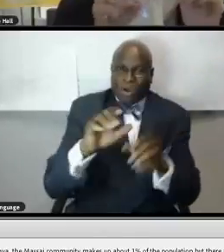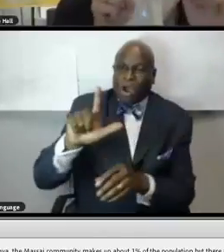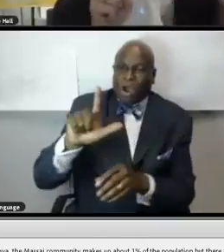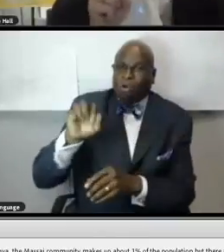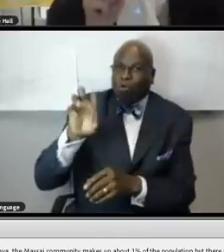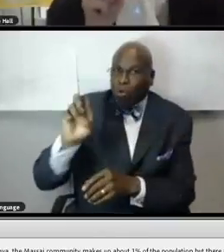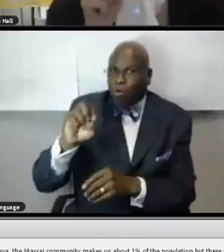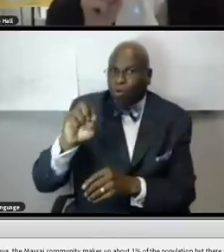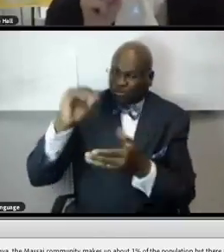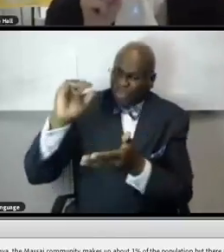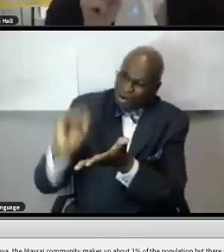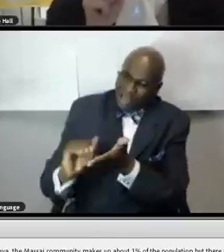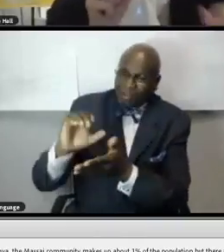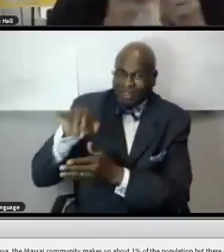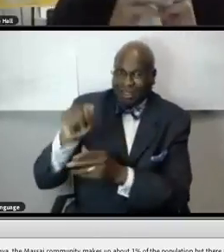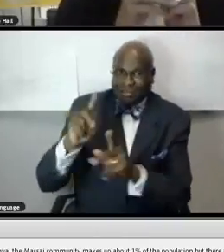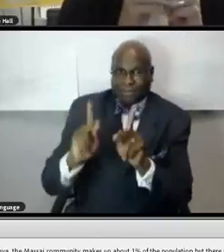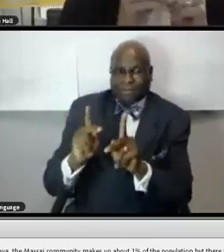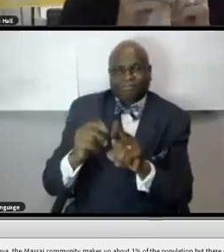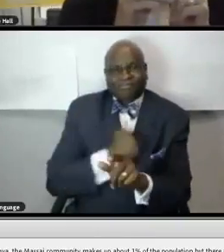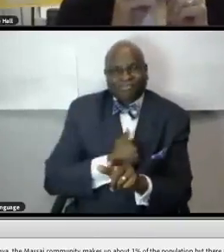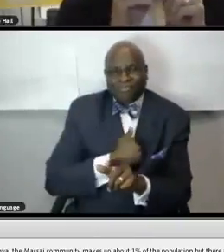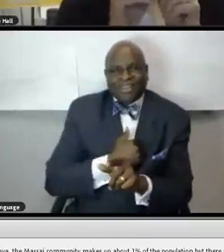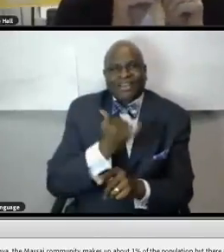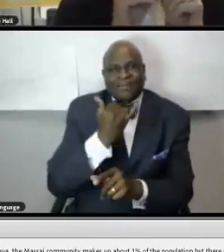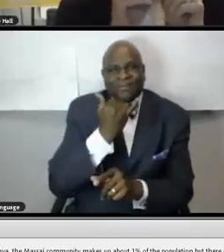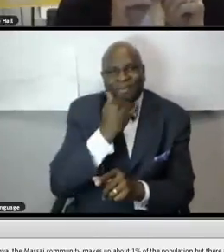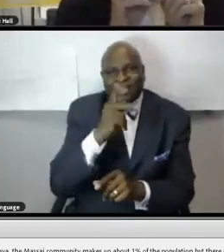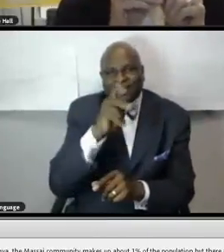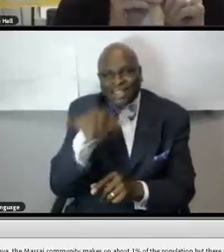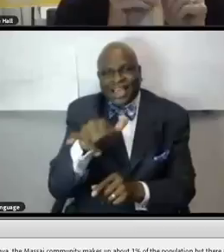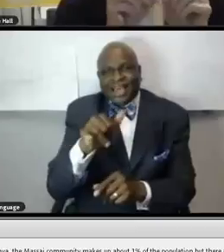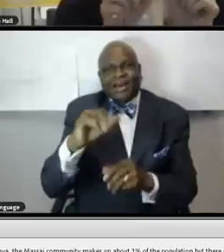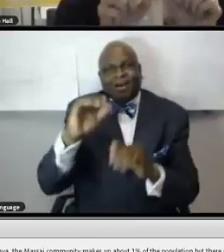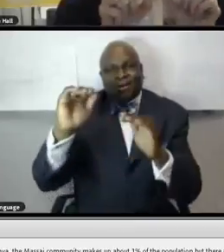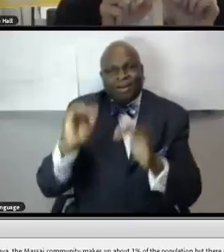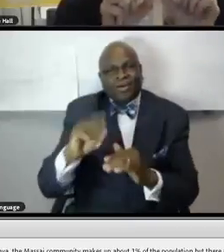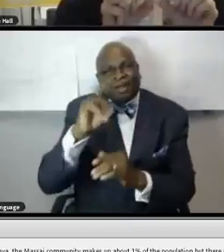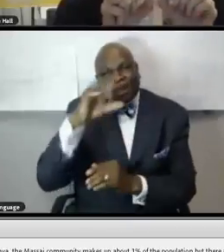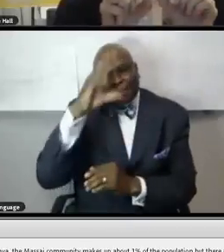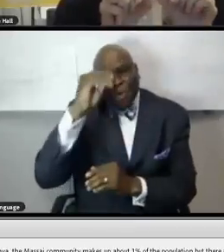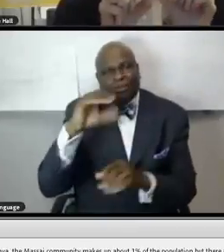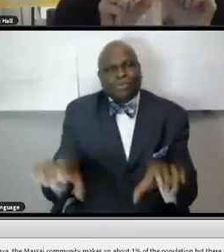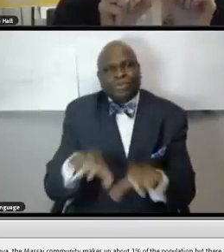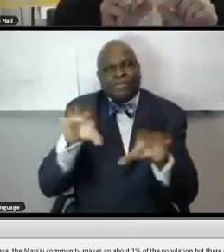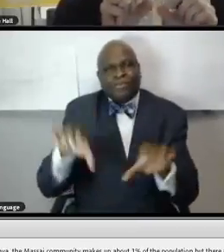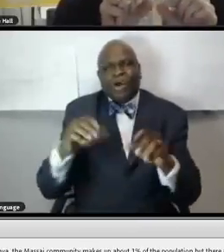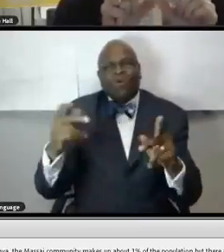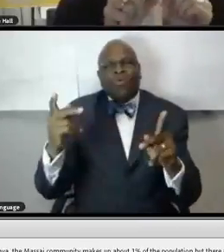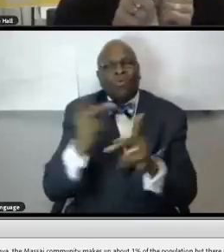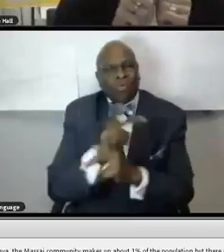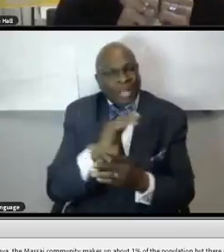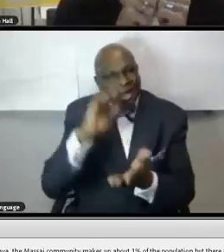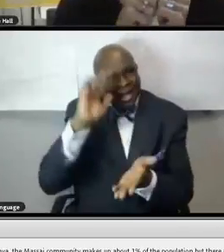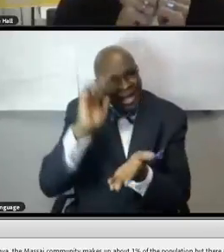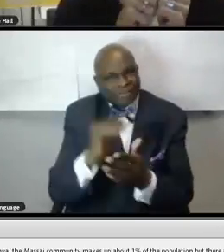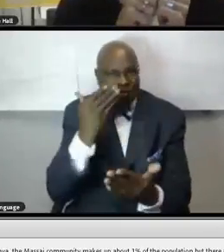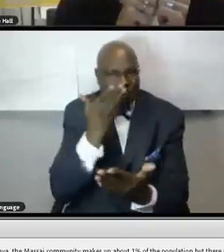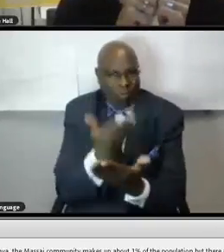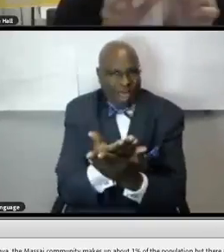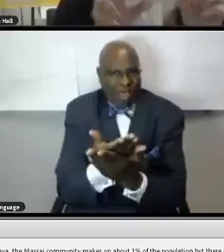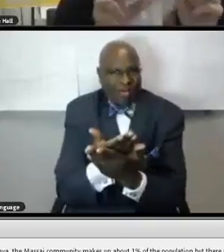boys, sorry, I missed the key there, the lower caste boys perform much less well on the very